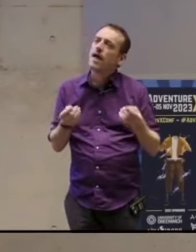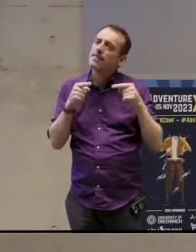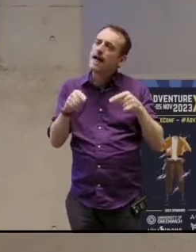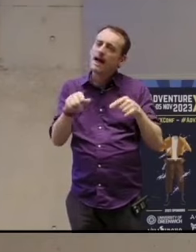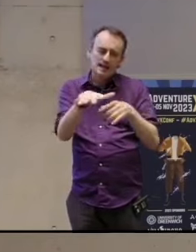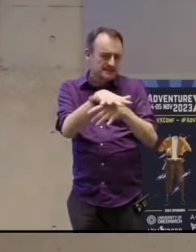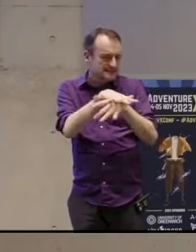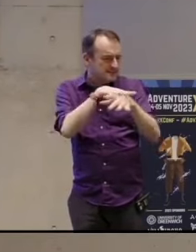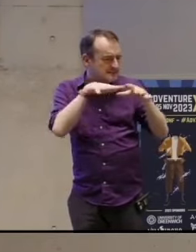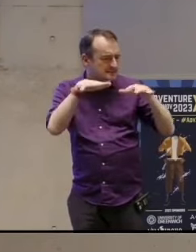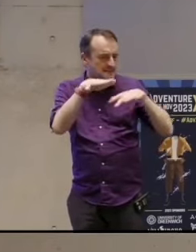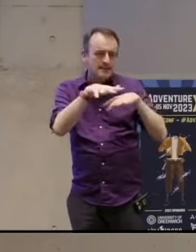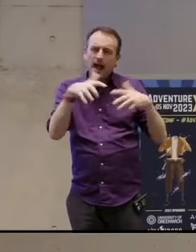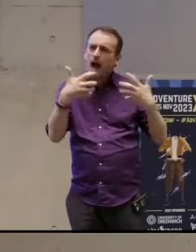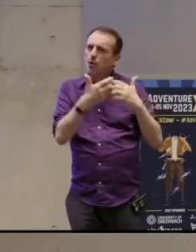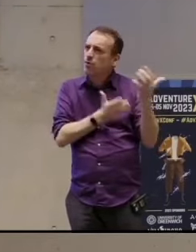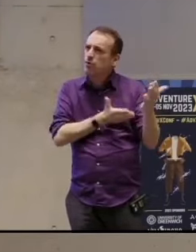that.